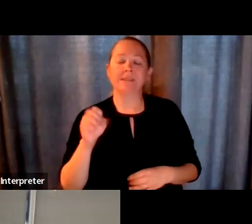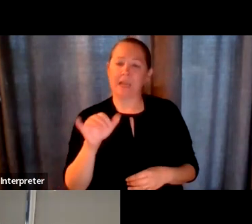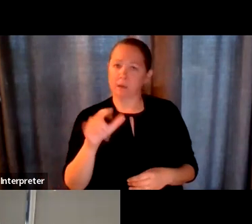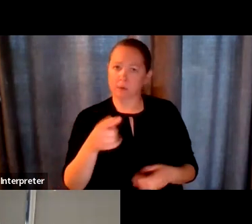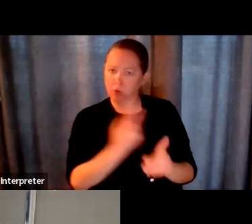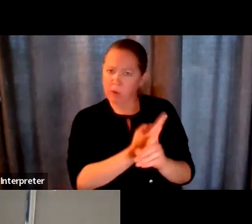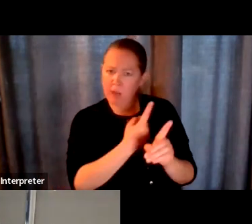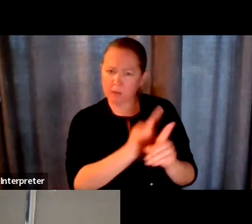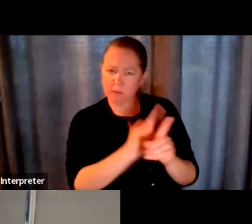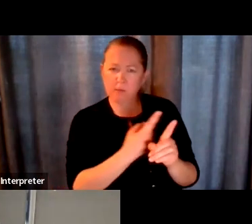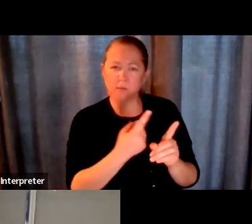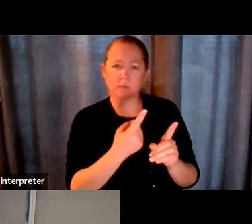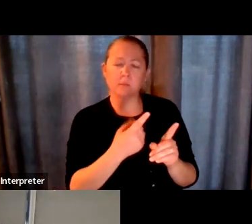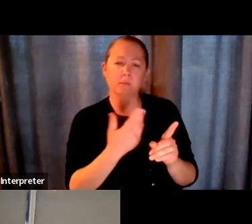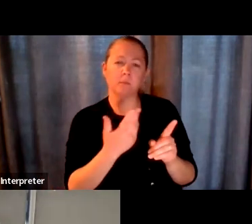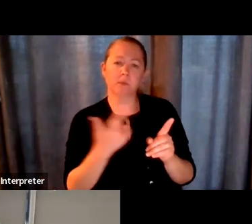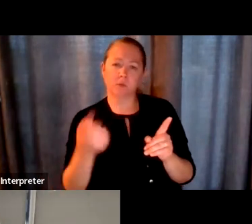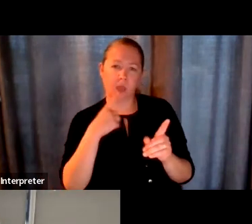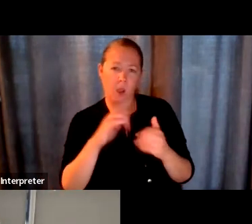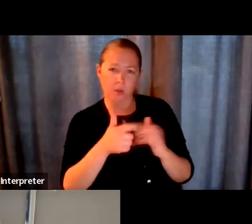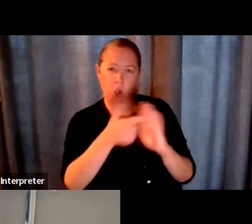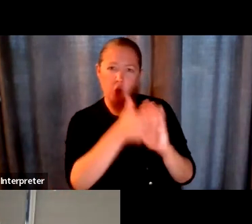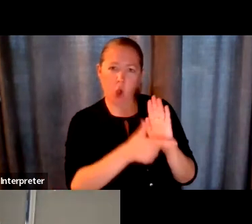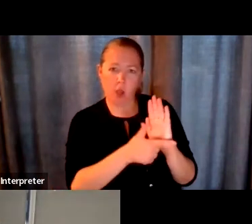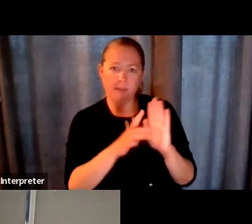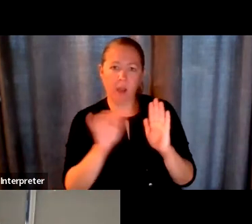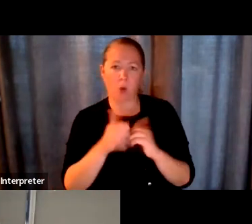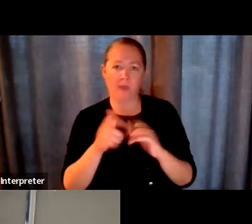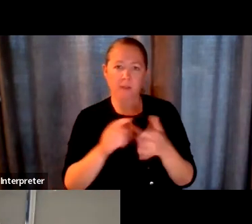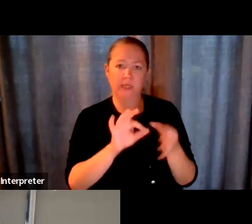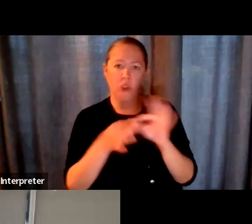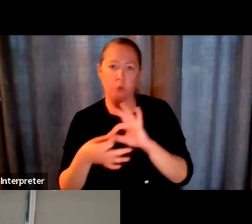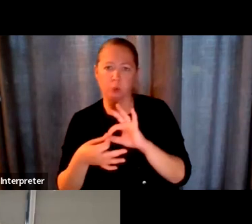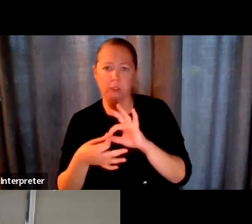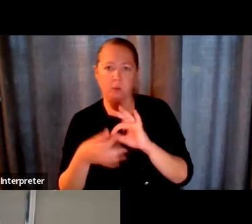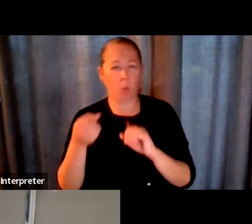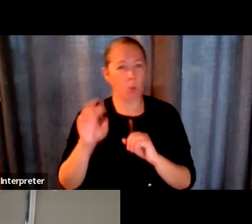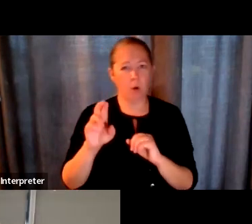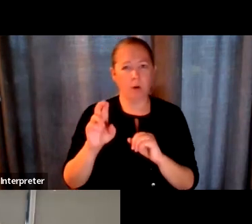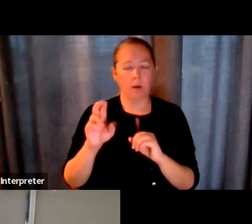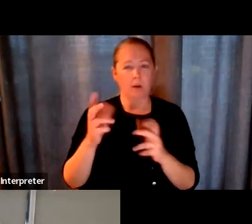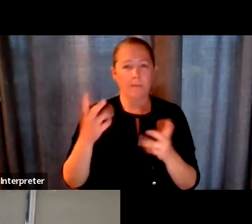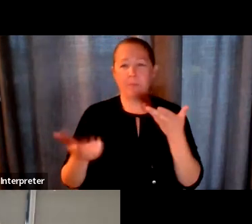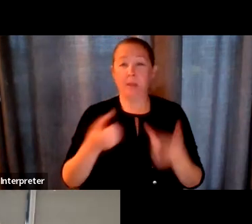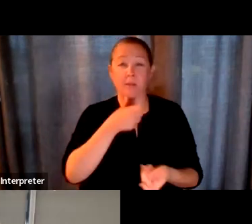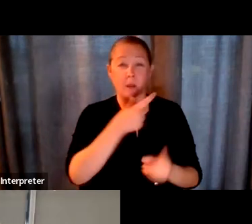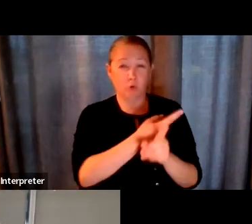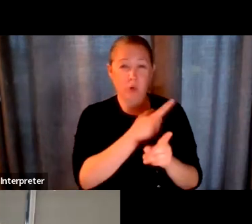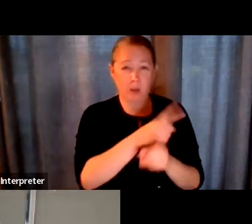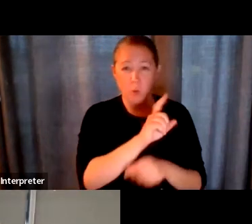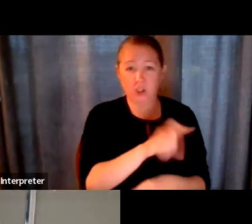correct in the way that, you know, the law has been interpreted? Or maybe even that's not the right question if the law isn't